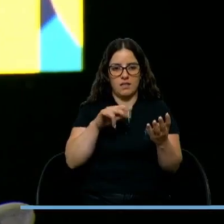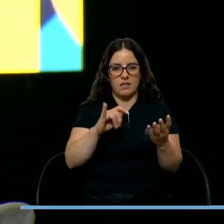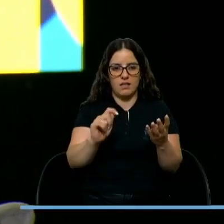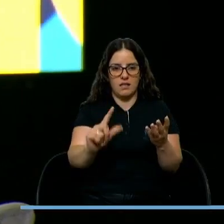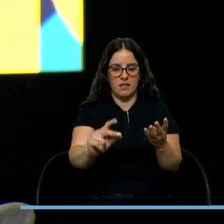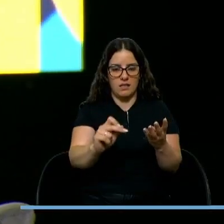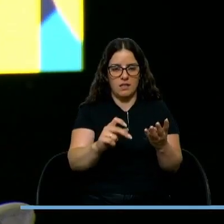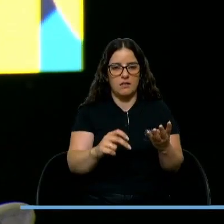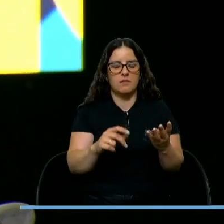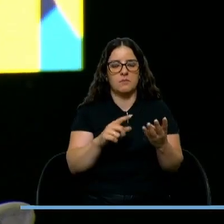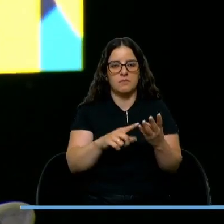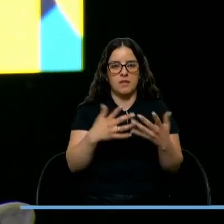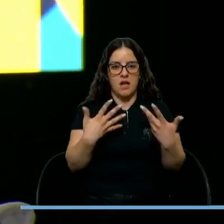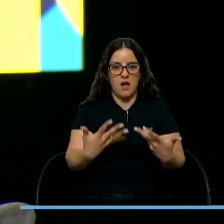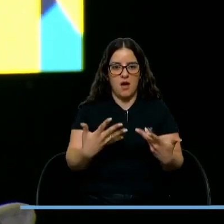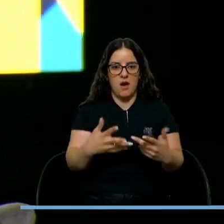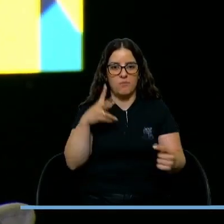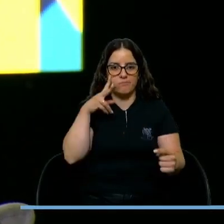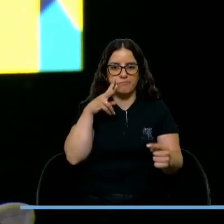individually. And now,